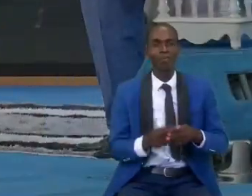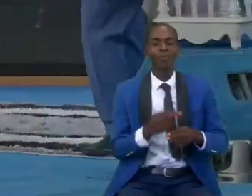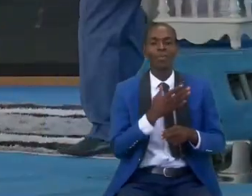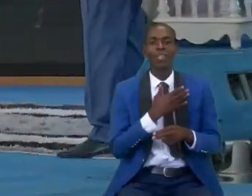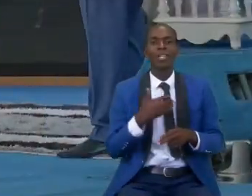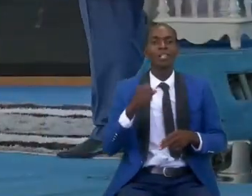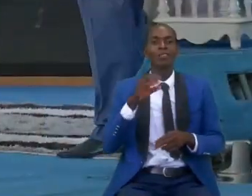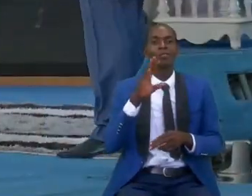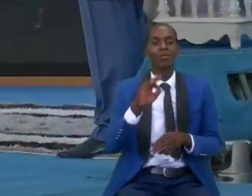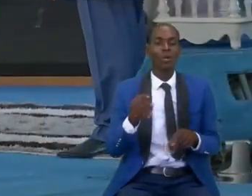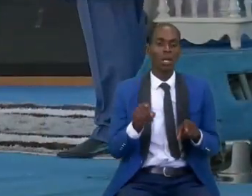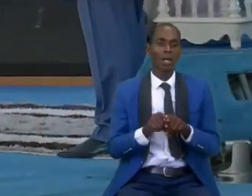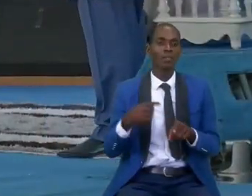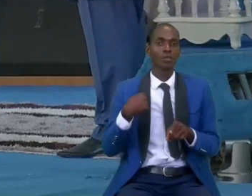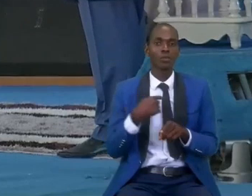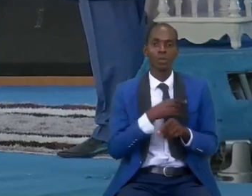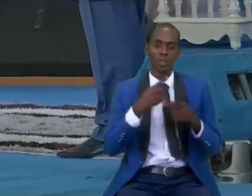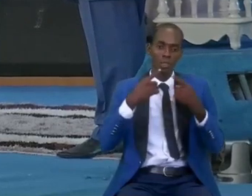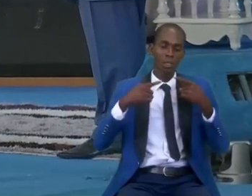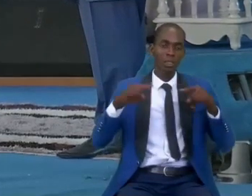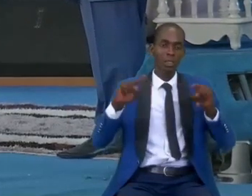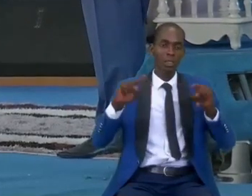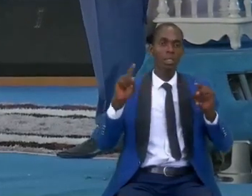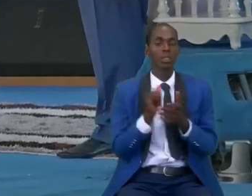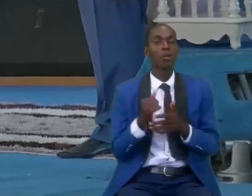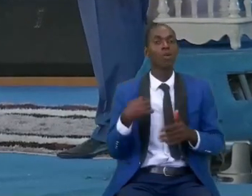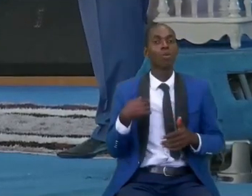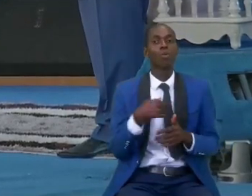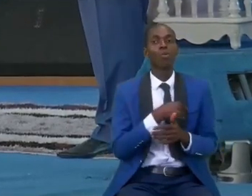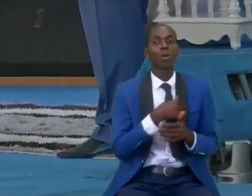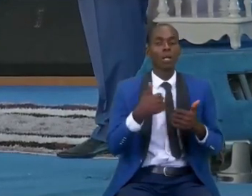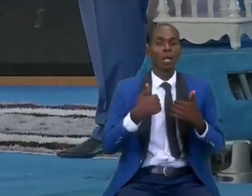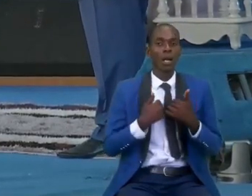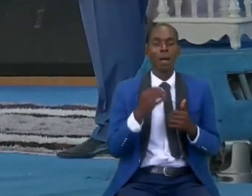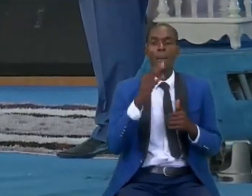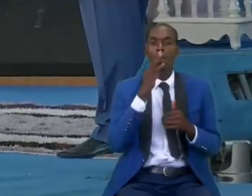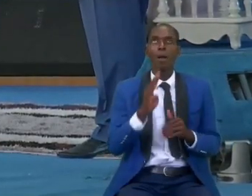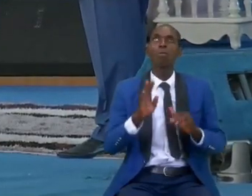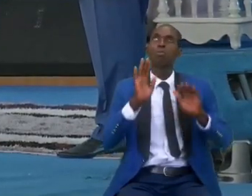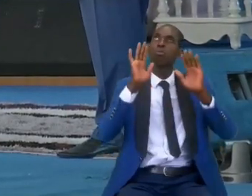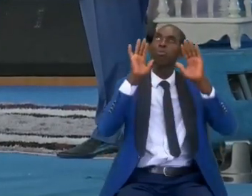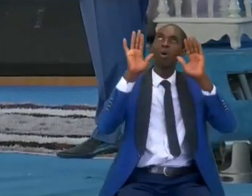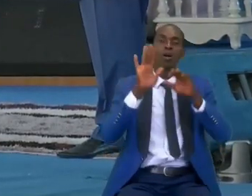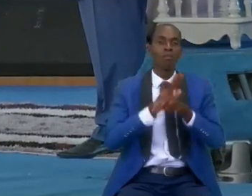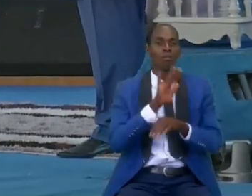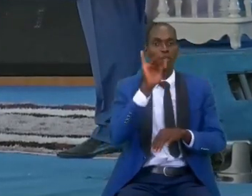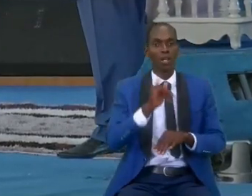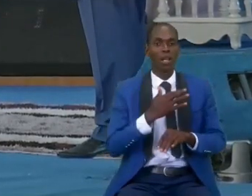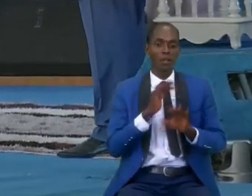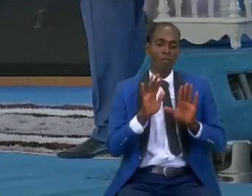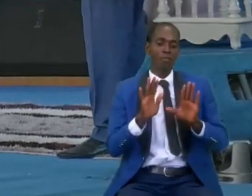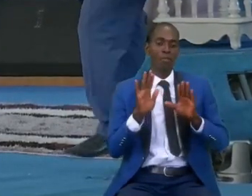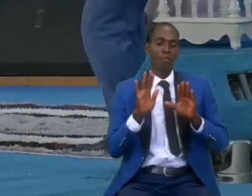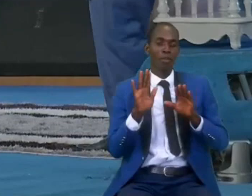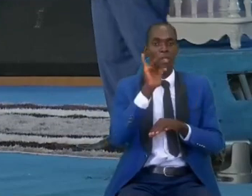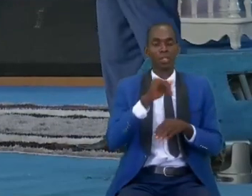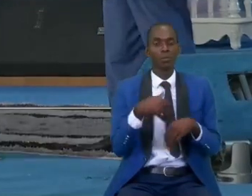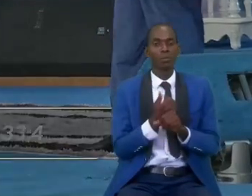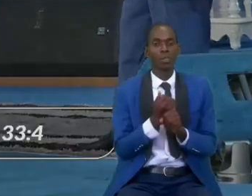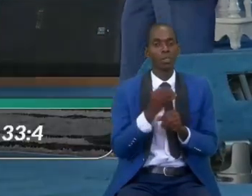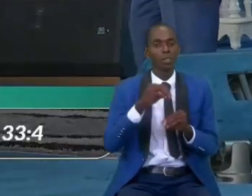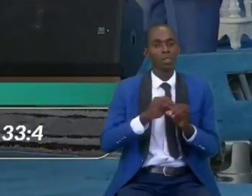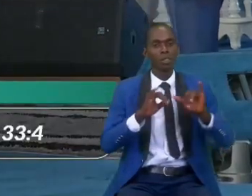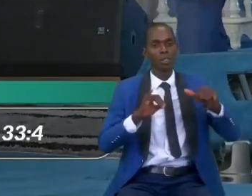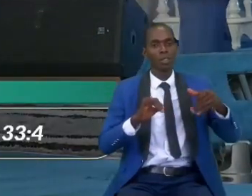been wonderfully made and fearfully made in Job chapter 33. I'm looking at verse 4. In